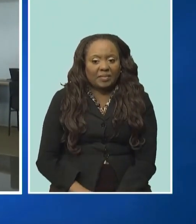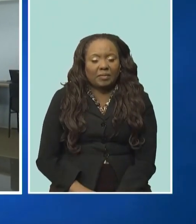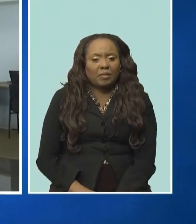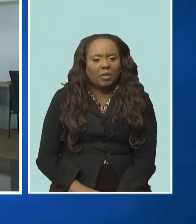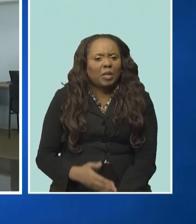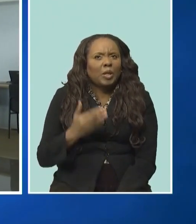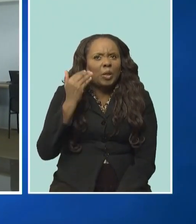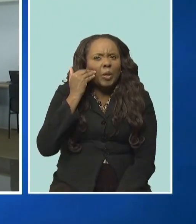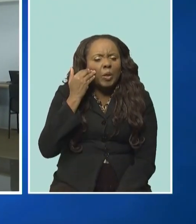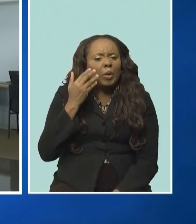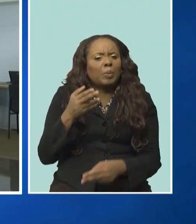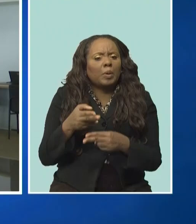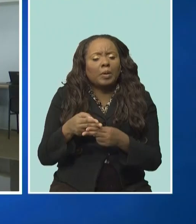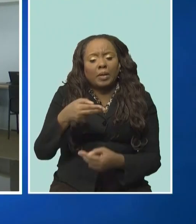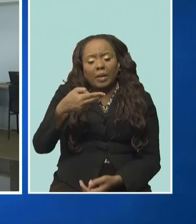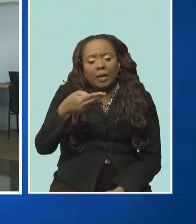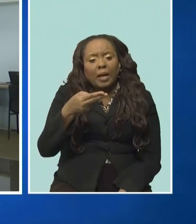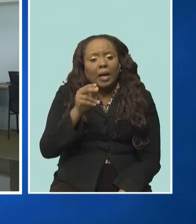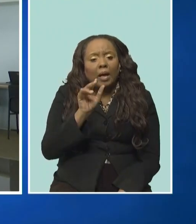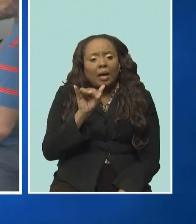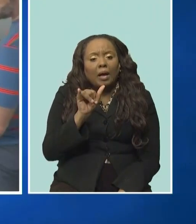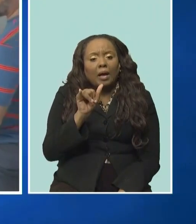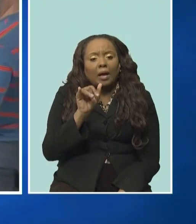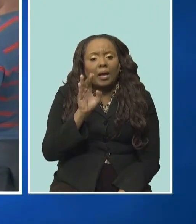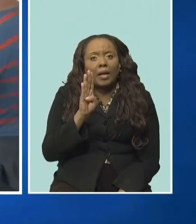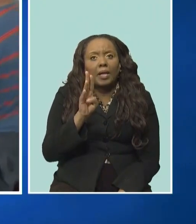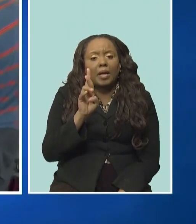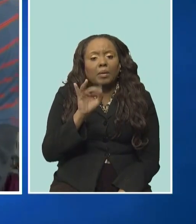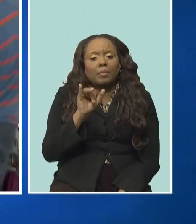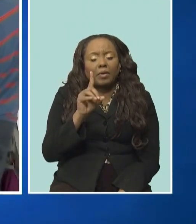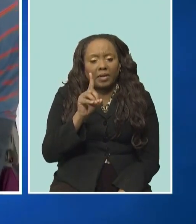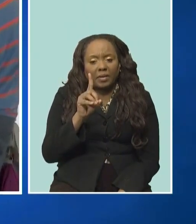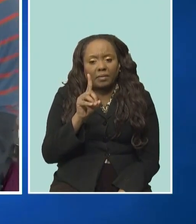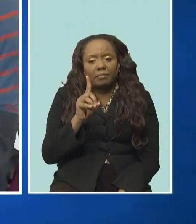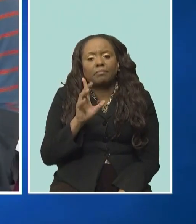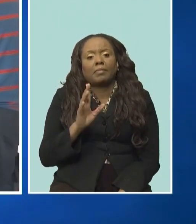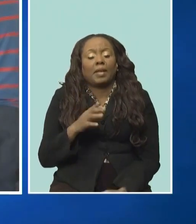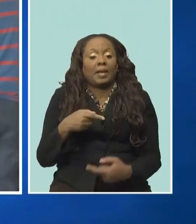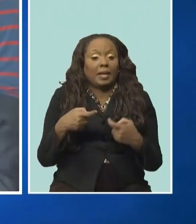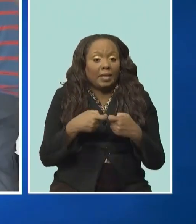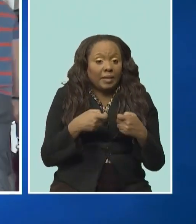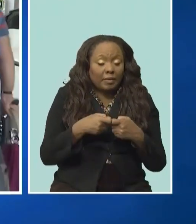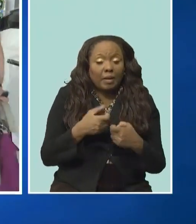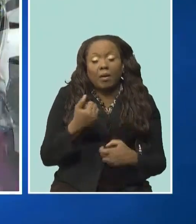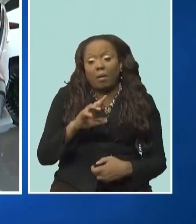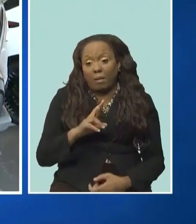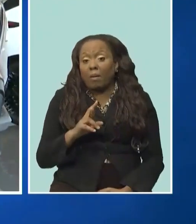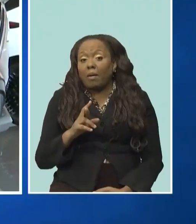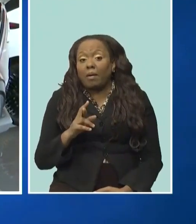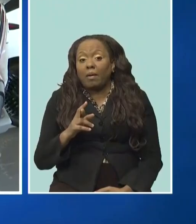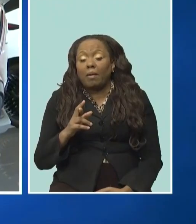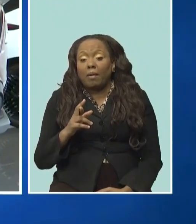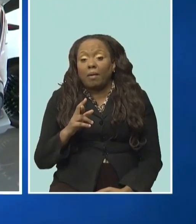hybrid. In the hybrid configuration, the vehicle drives on the electric or on the engine. In the